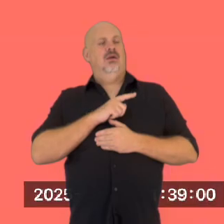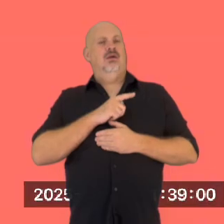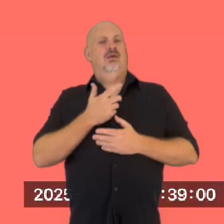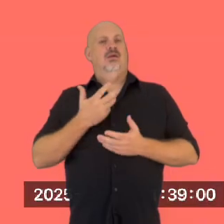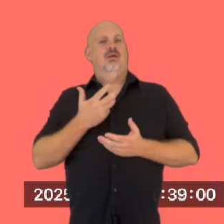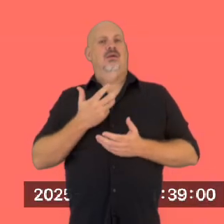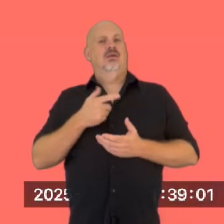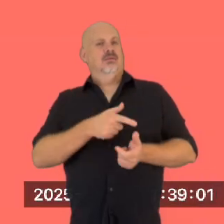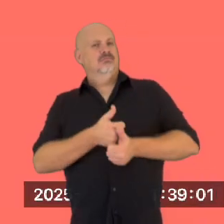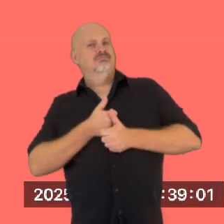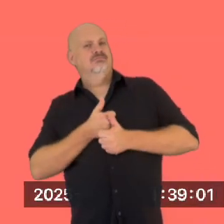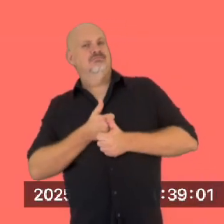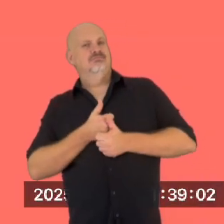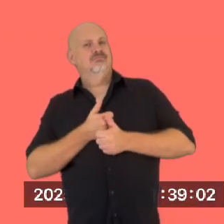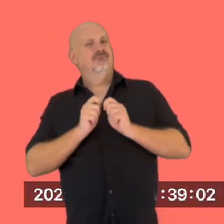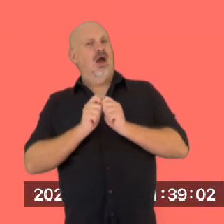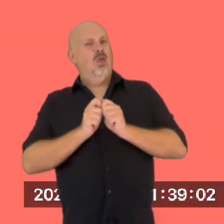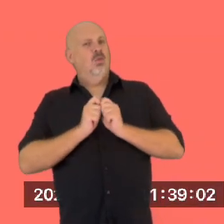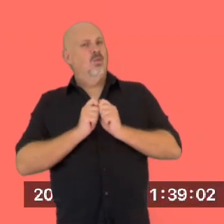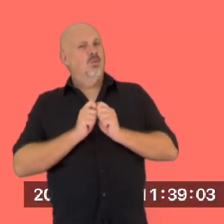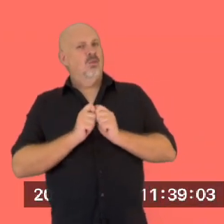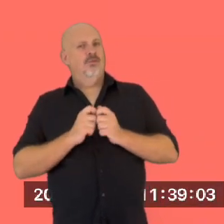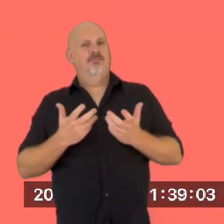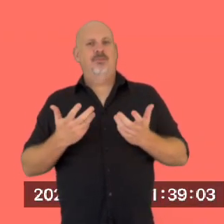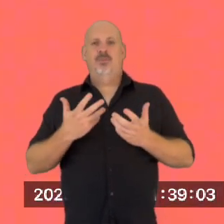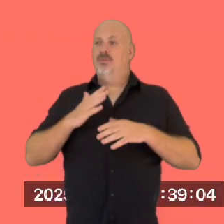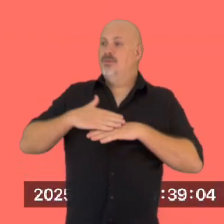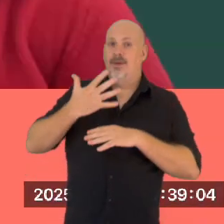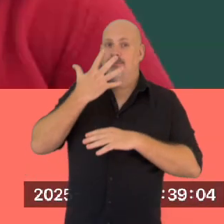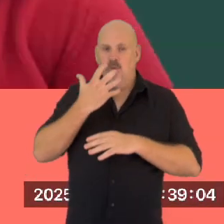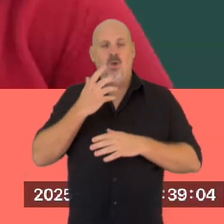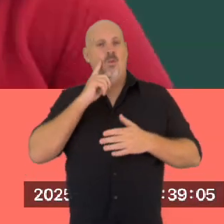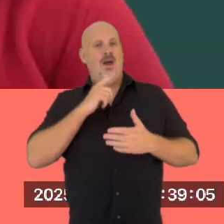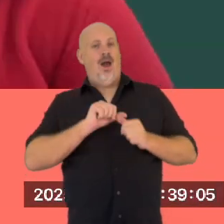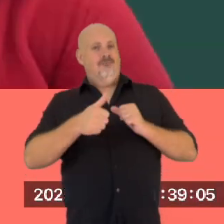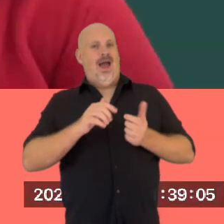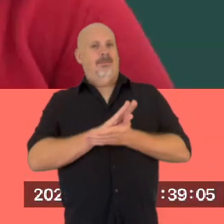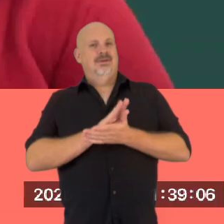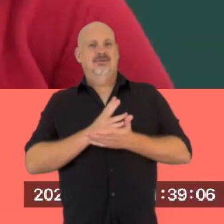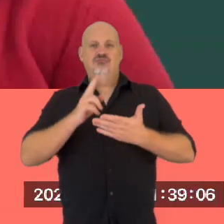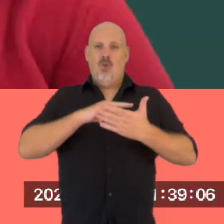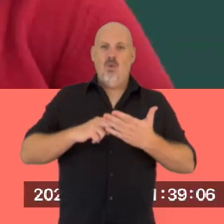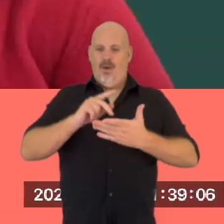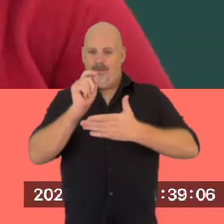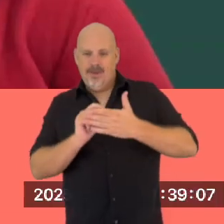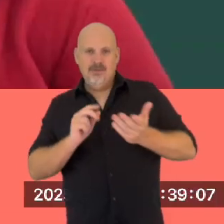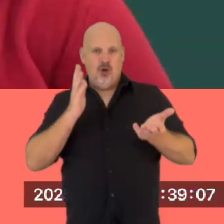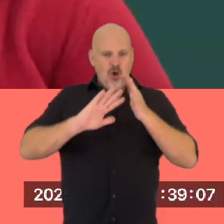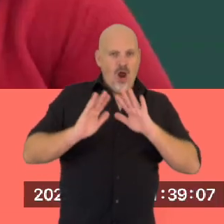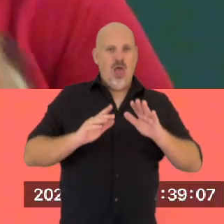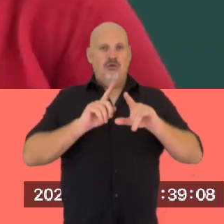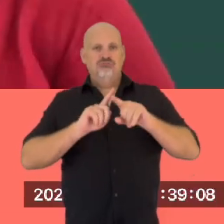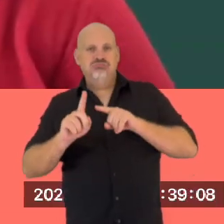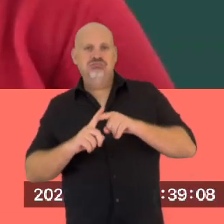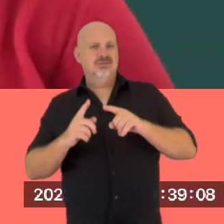than not. So I think that's where we can really see the value in drawing and